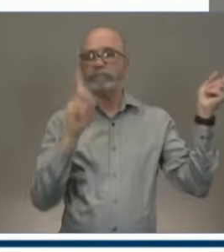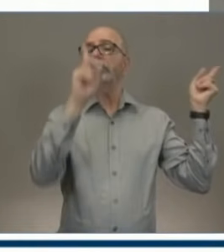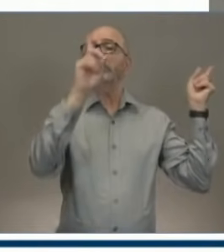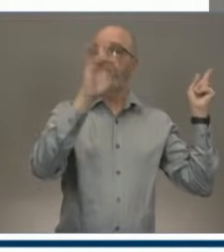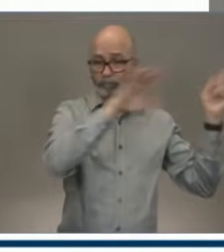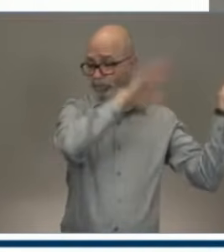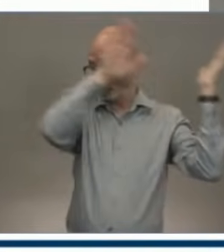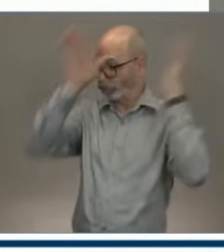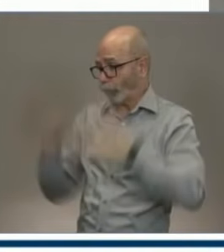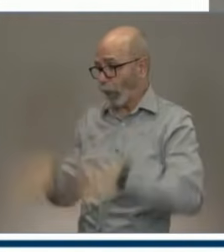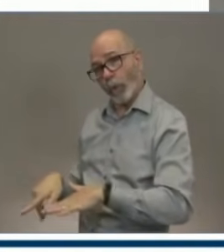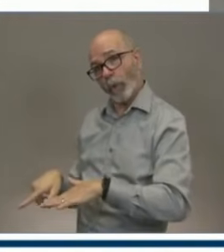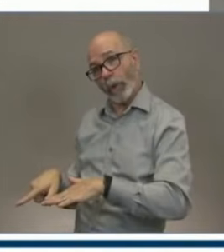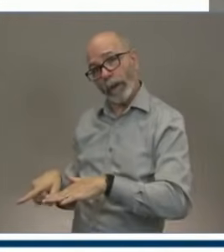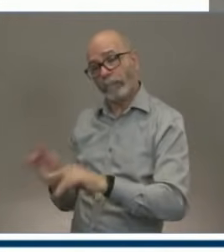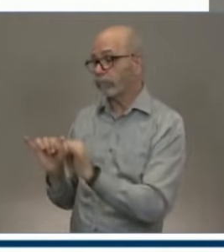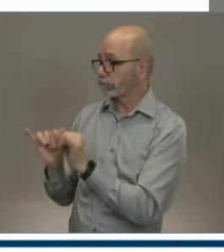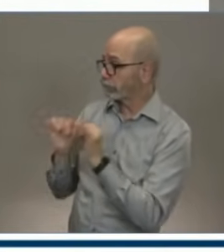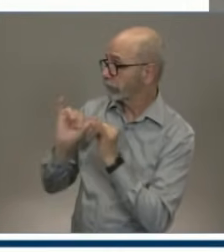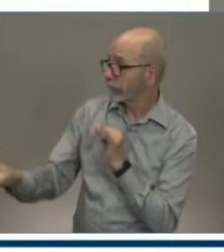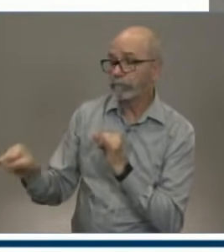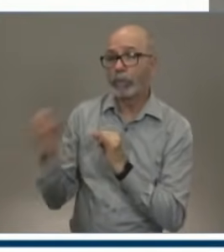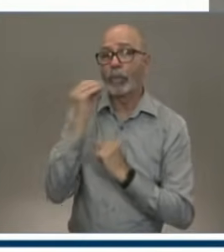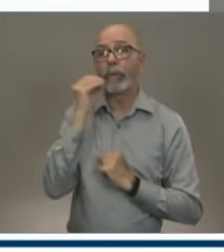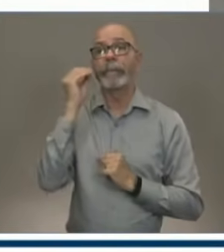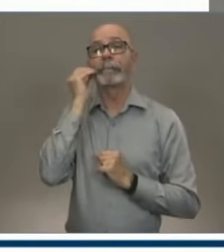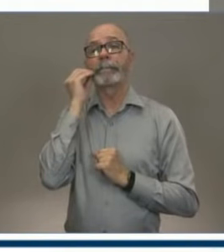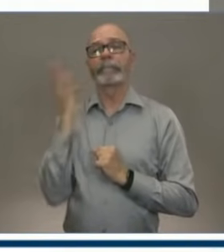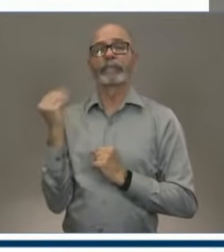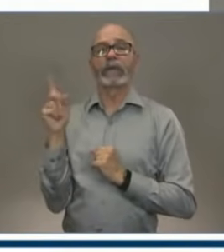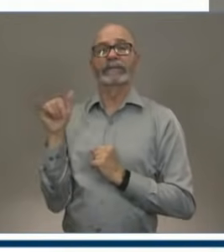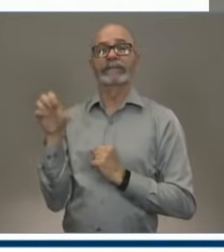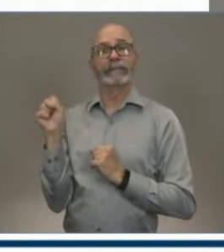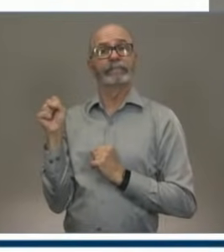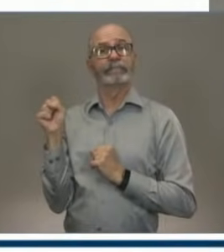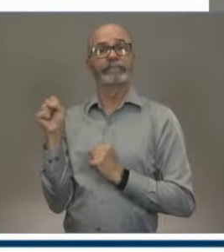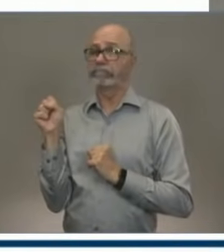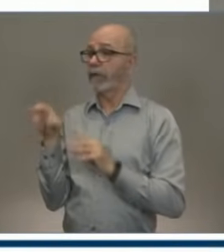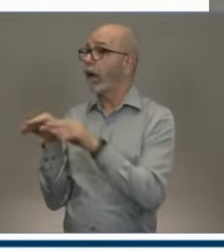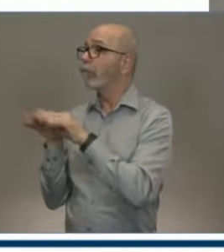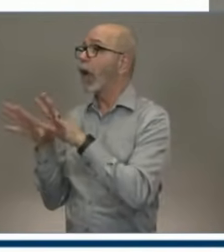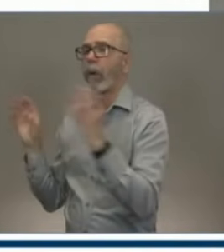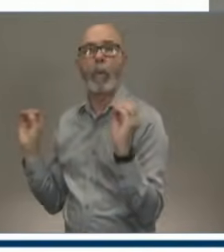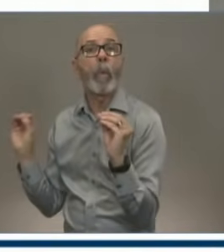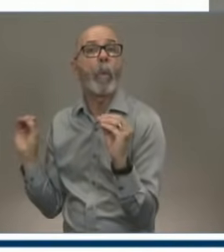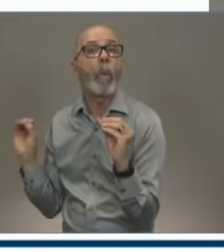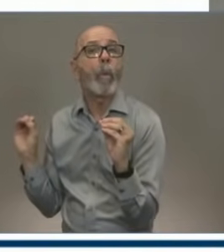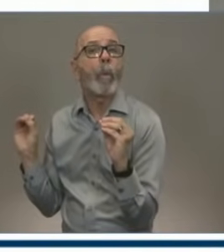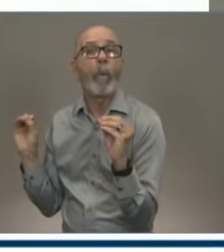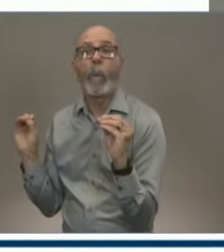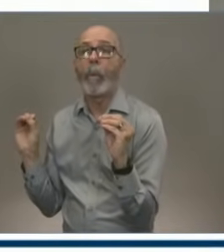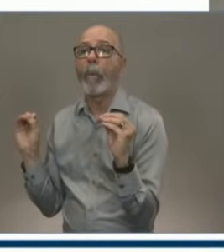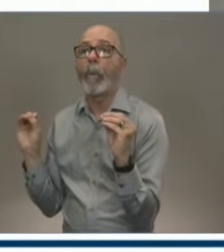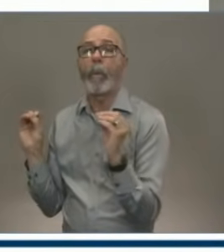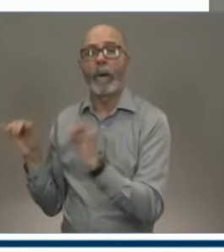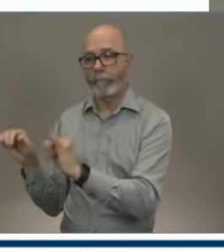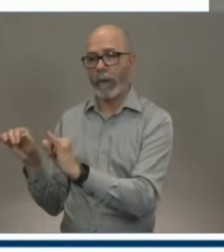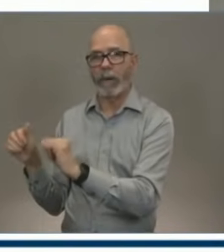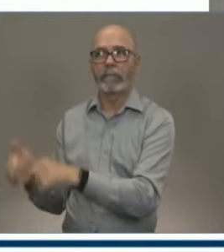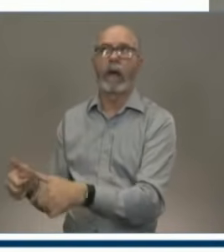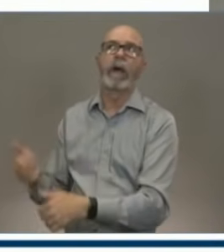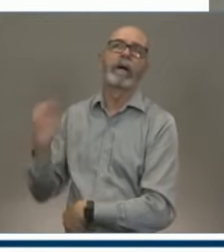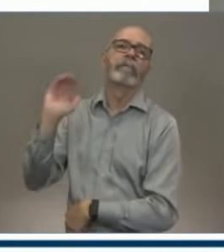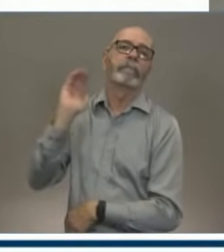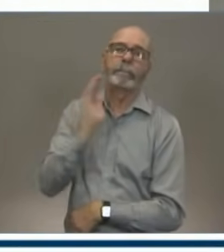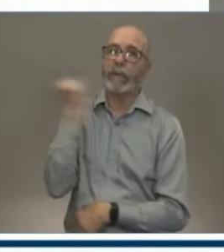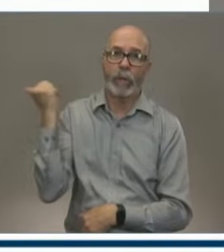and because they were self-isolating, doing their quarantine, they hadn't had exposure or exposed anybody else while they